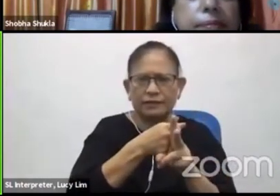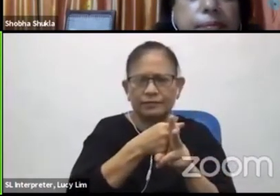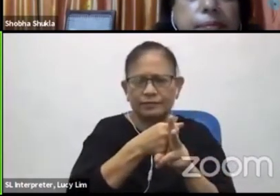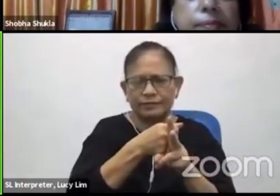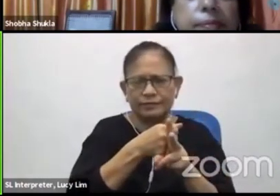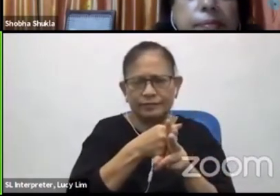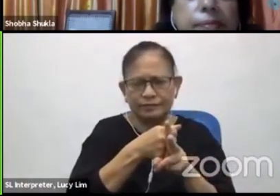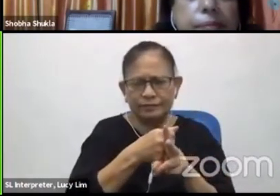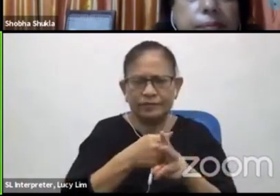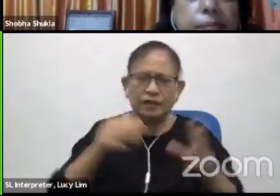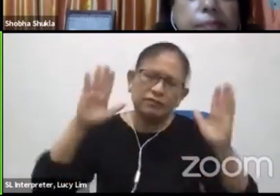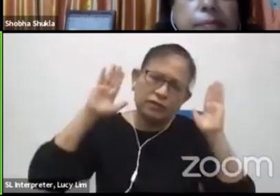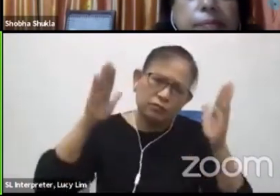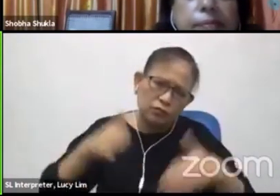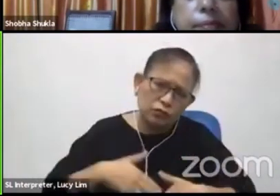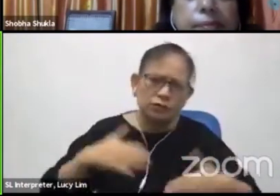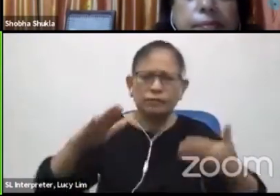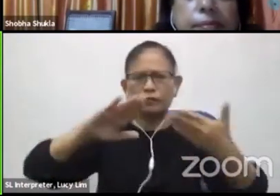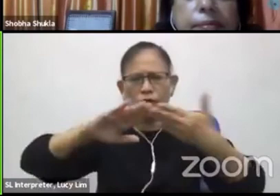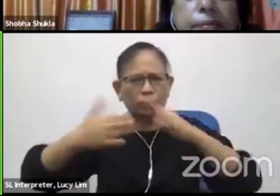the Muslim minority communities.